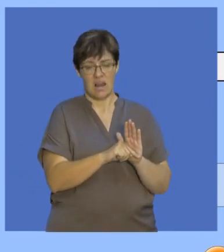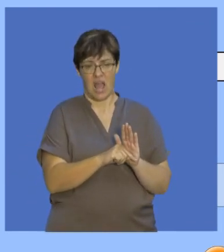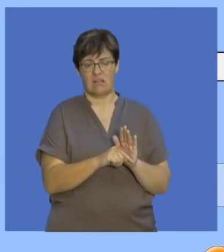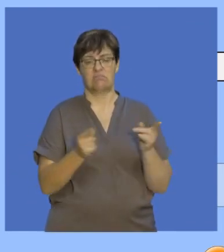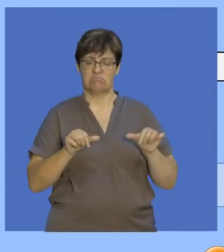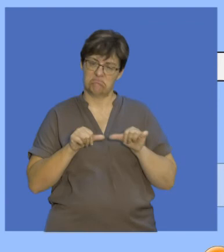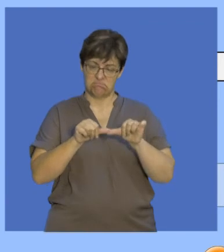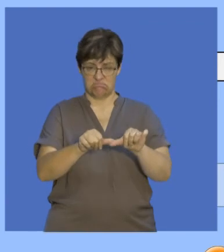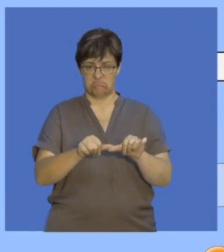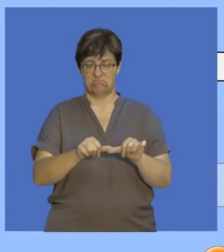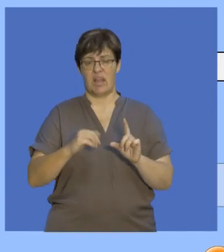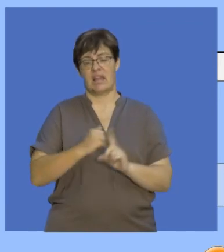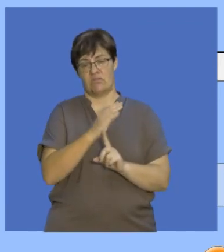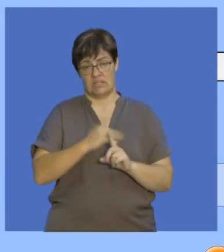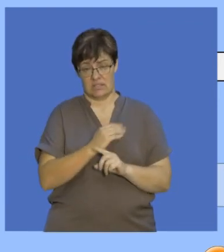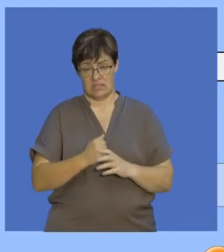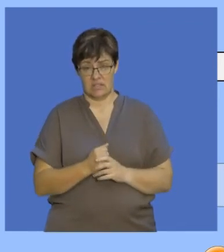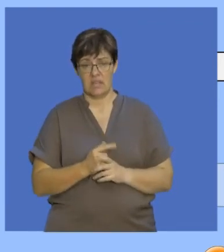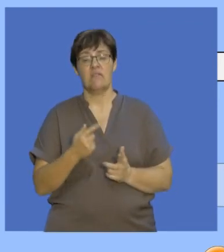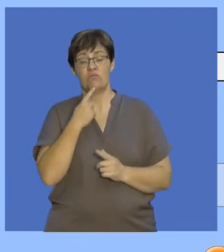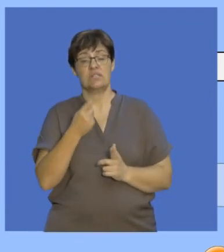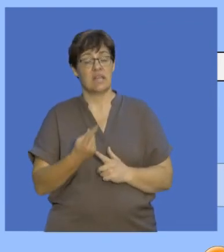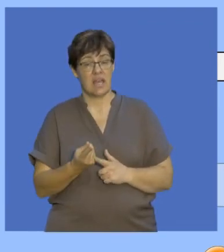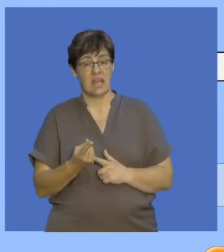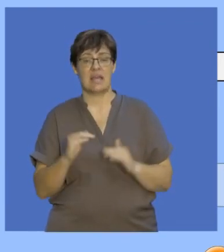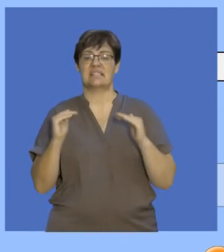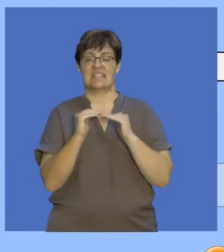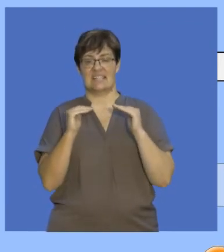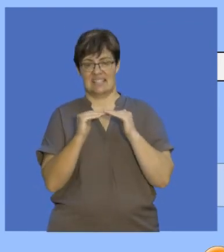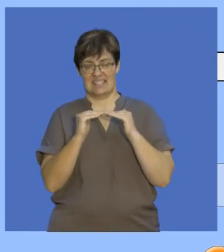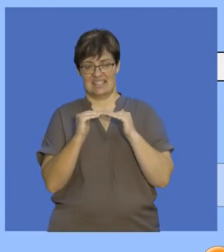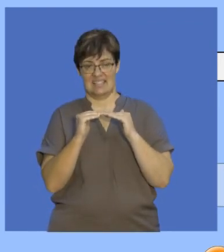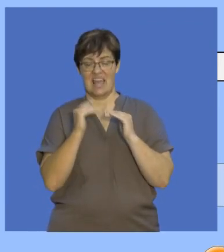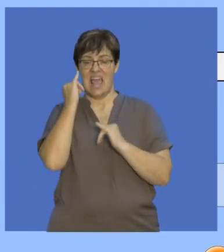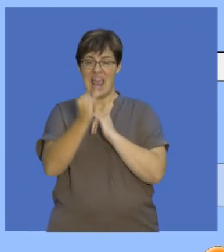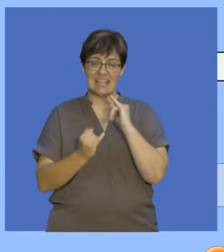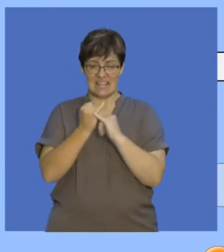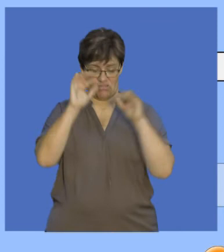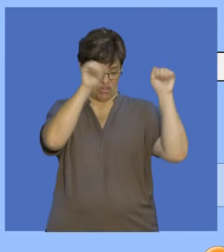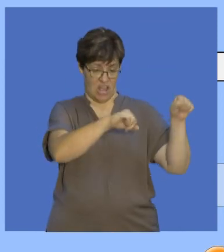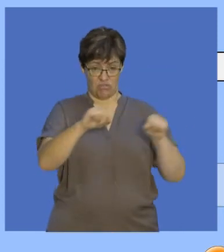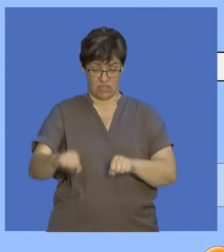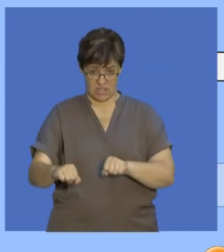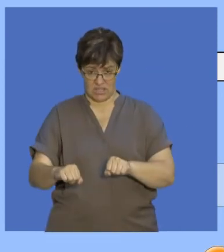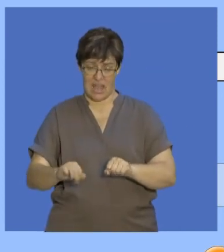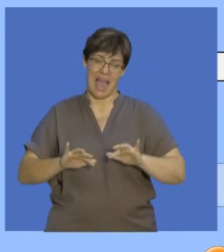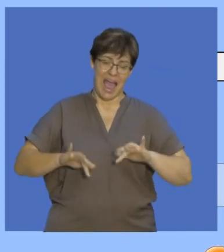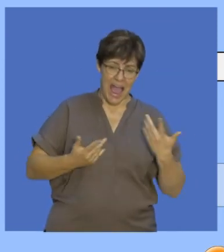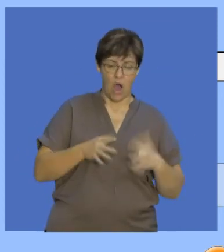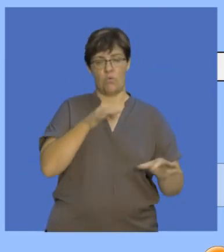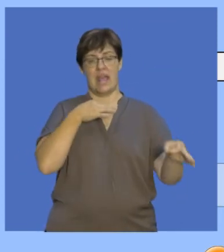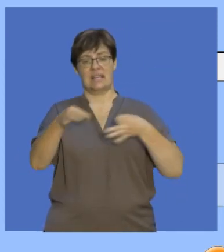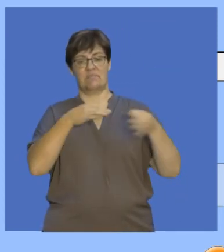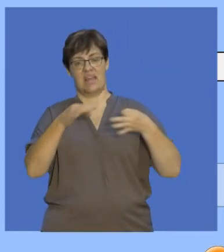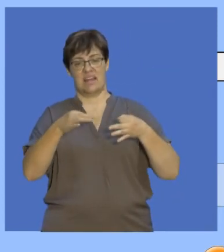the conventional flow of current. So each time we talk of conventional, we talk about the standard, internationally agreed